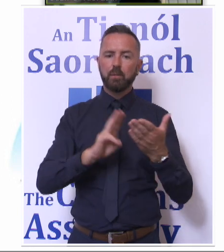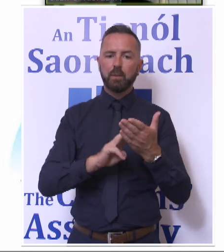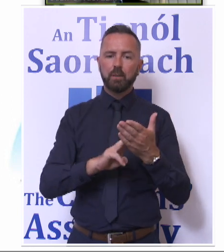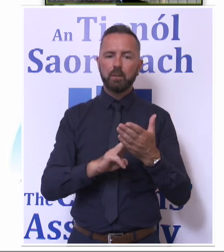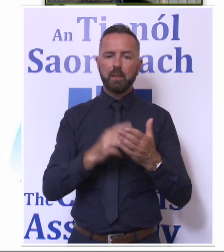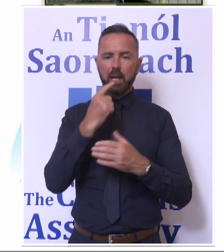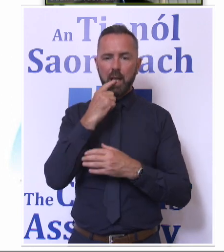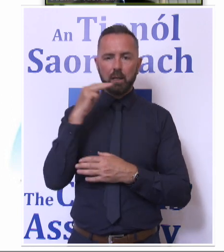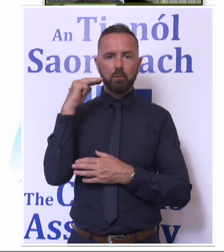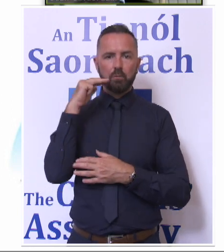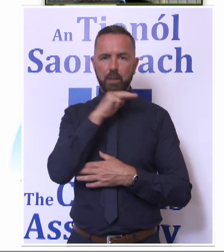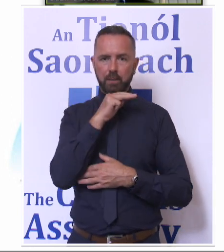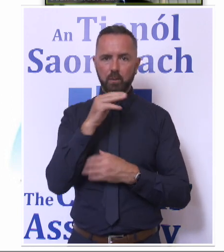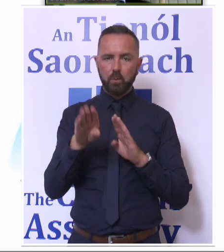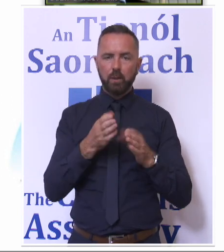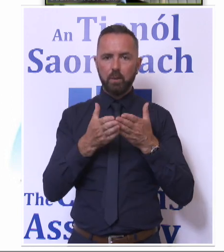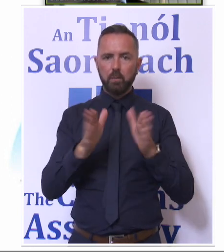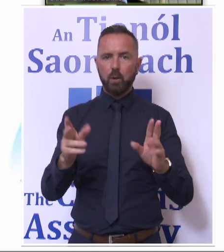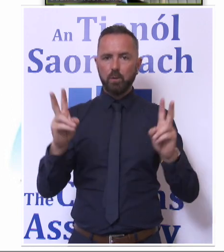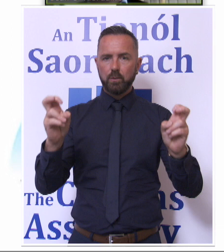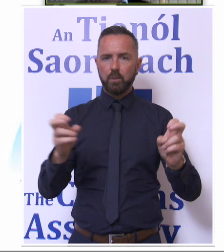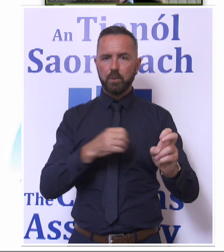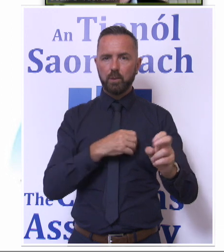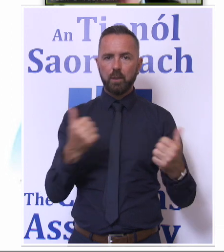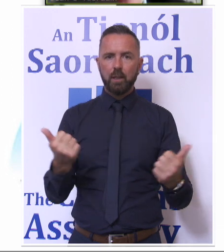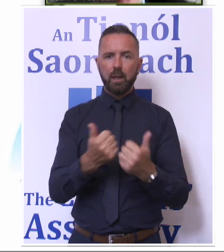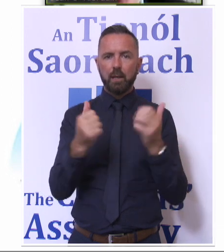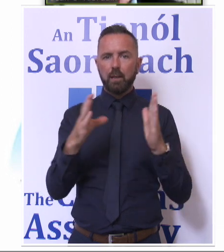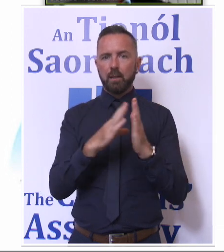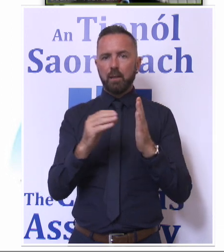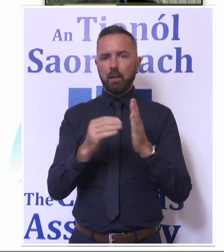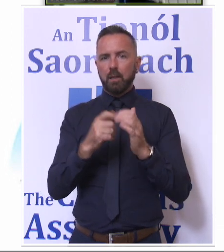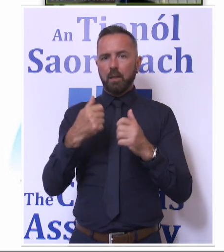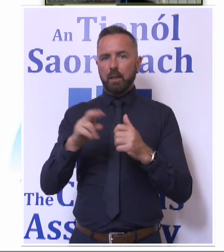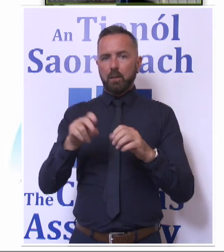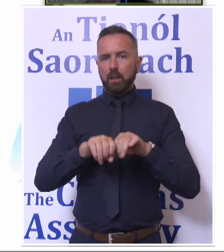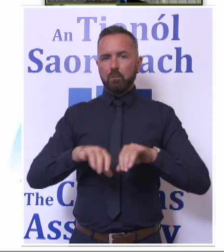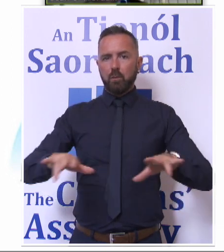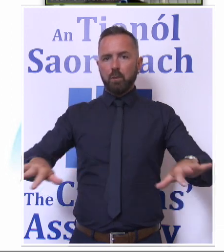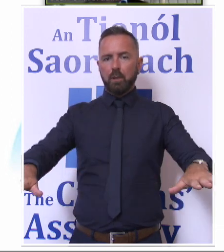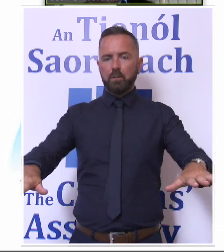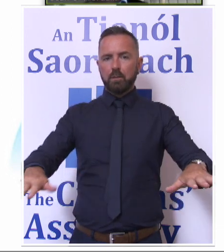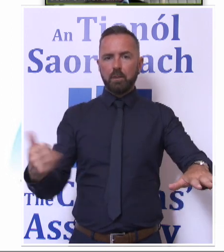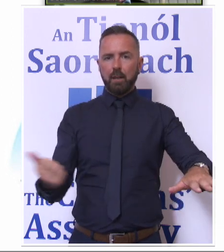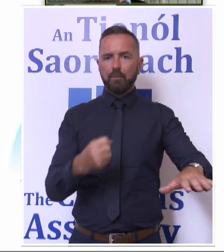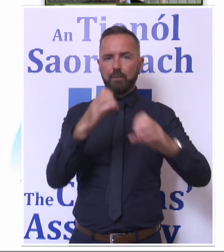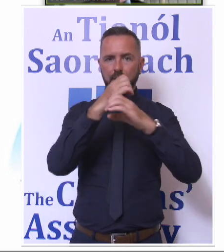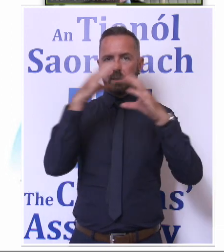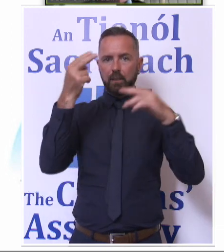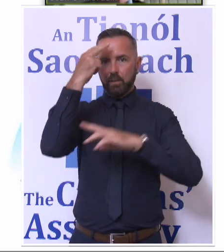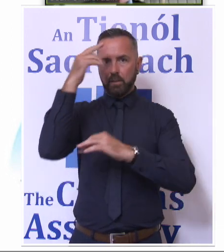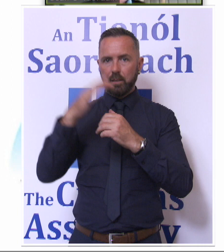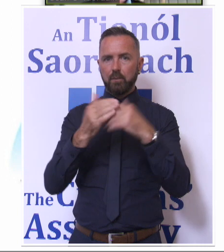Critical, I think, in broad terms to any model that might be rolled out is that there's a clear understanding